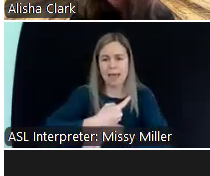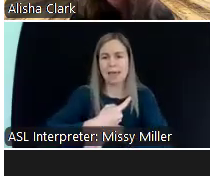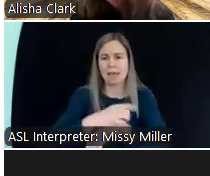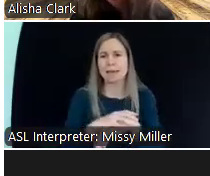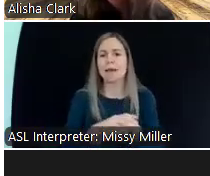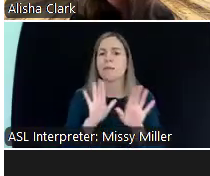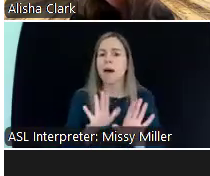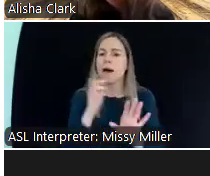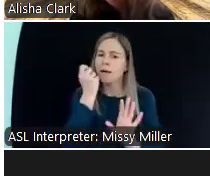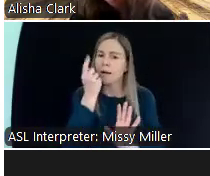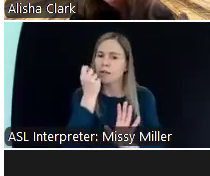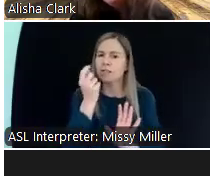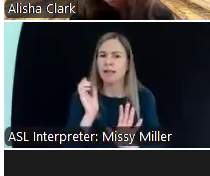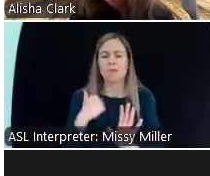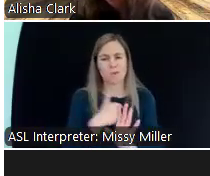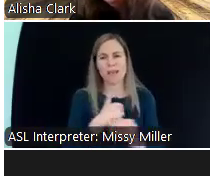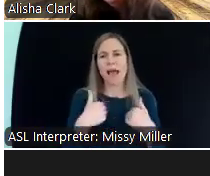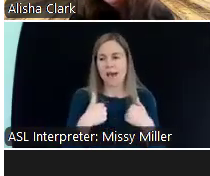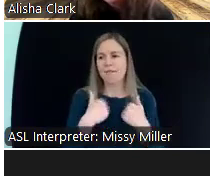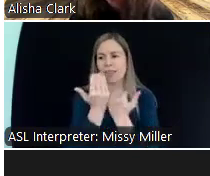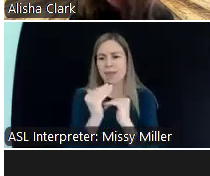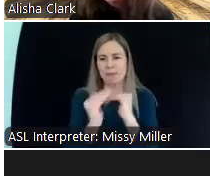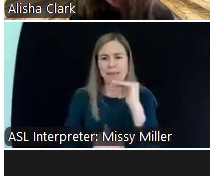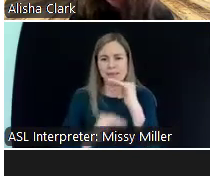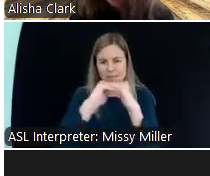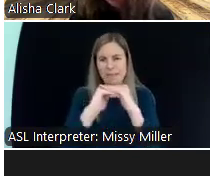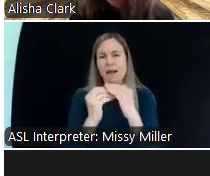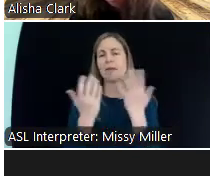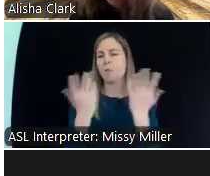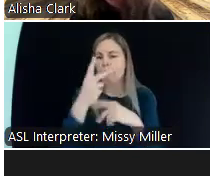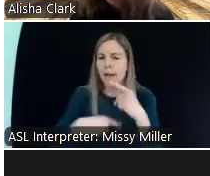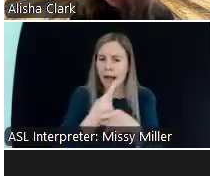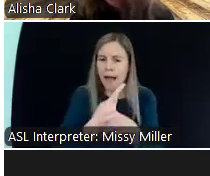But we do have limits in our waivers on the types and